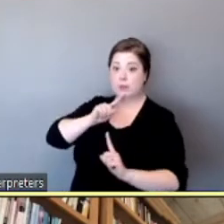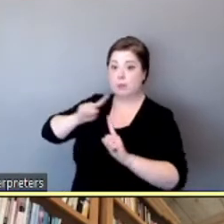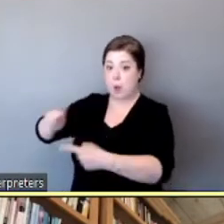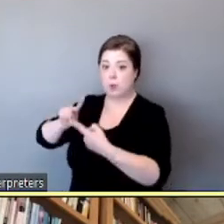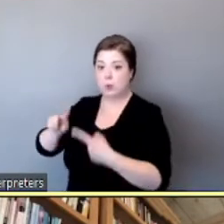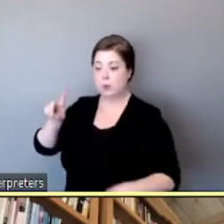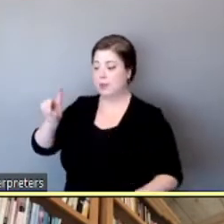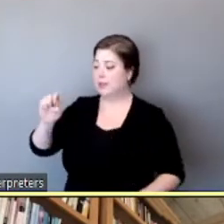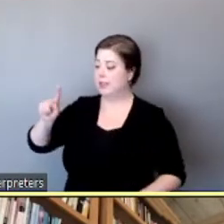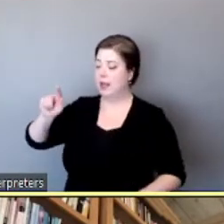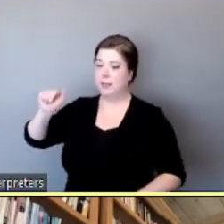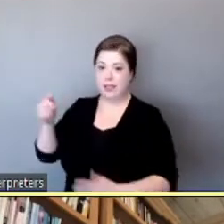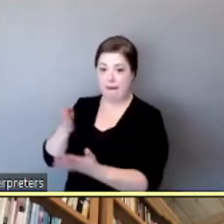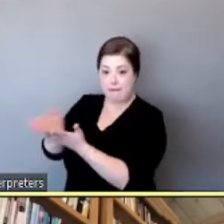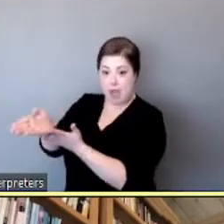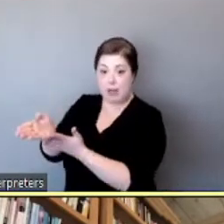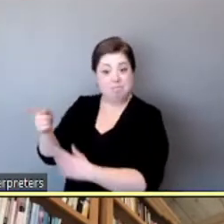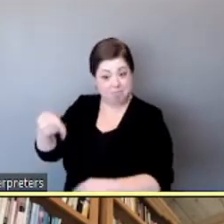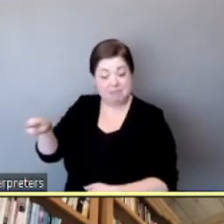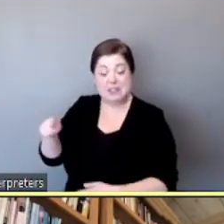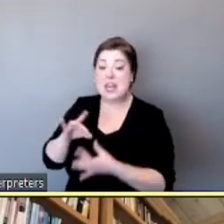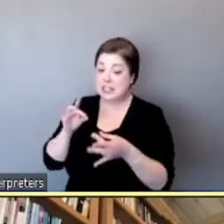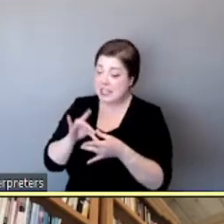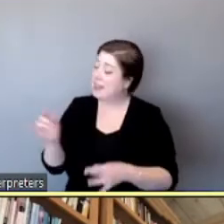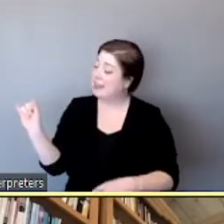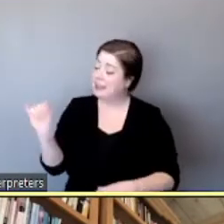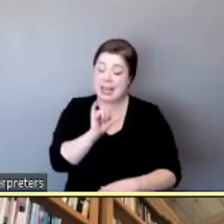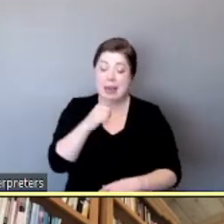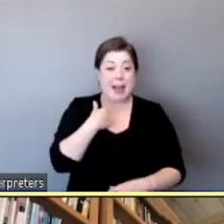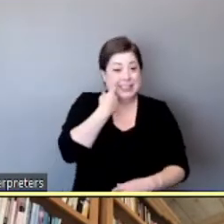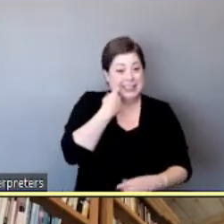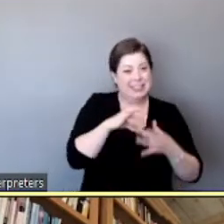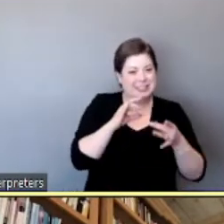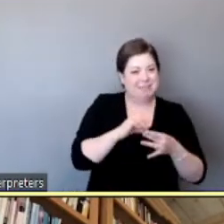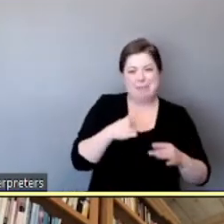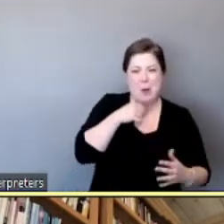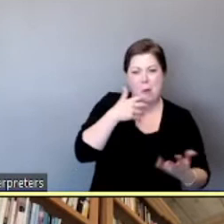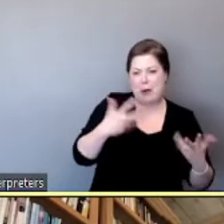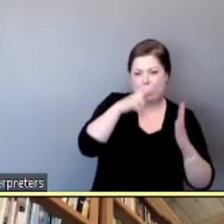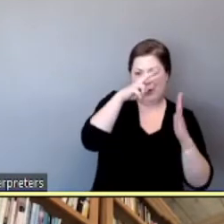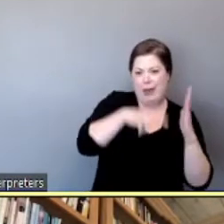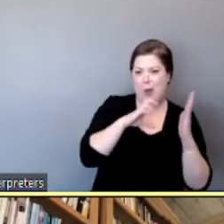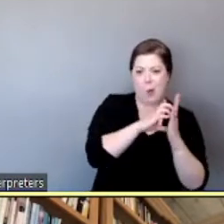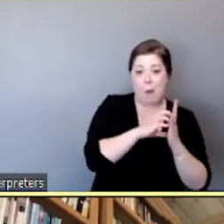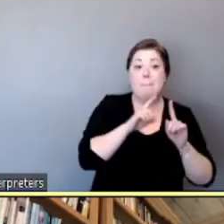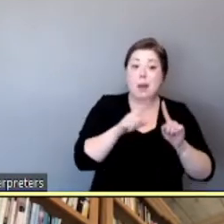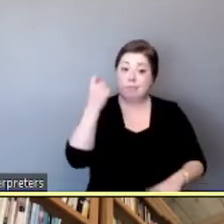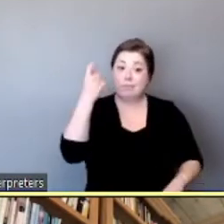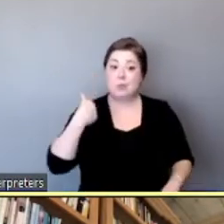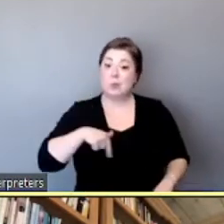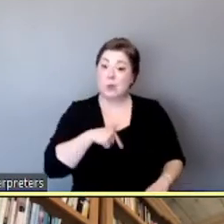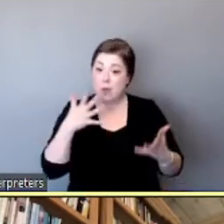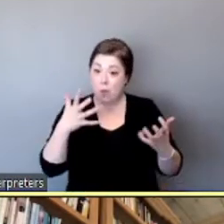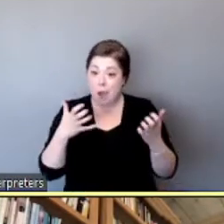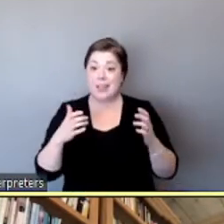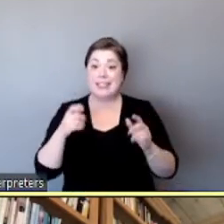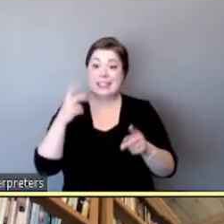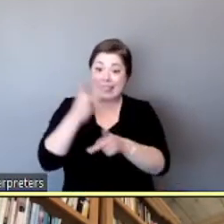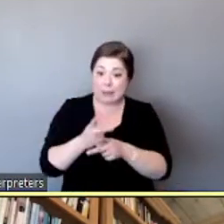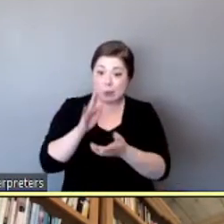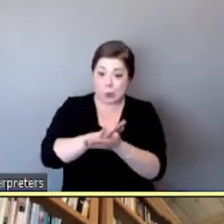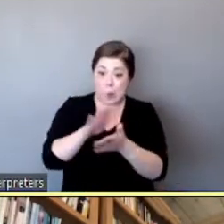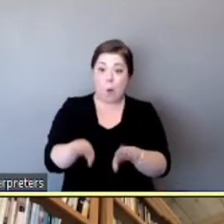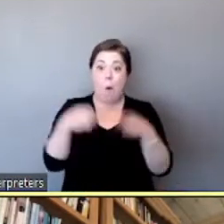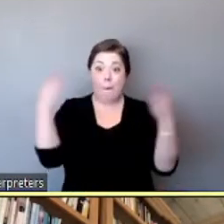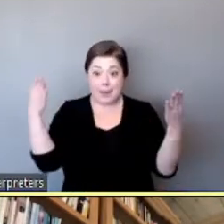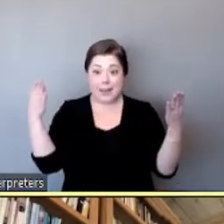and they said what I just told you they said, so I won't read it. We want to keep the schools open. To do that, we have to do everything we can